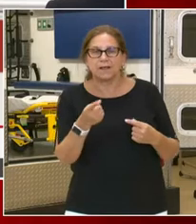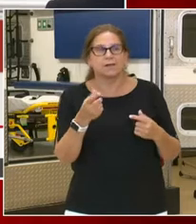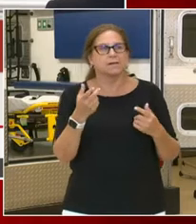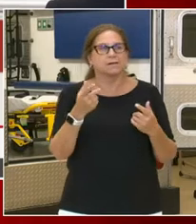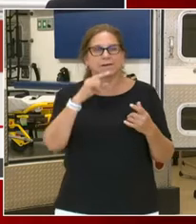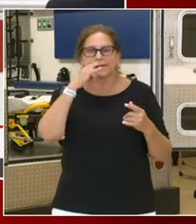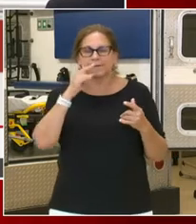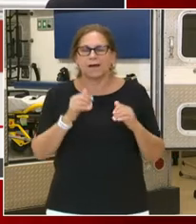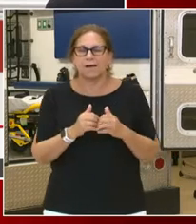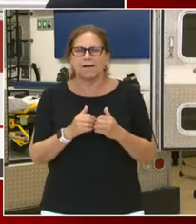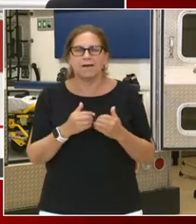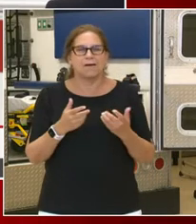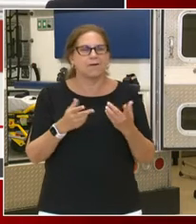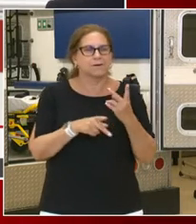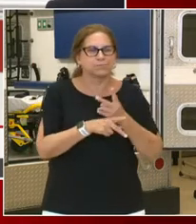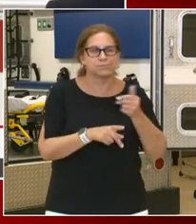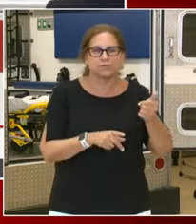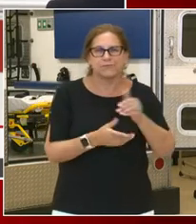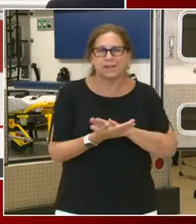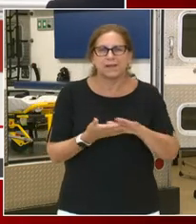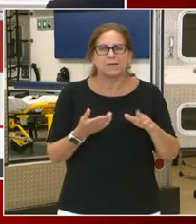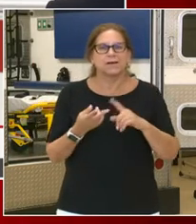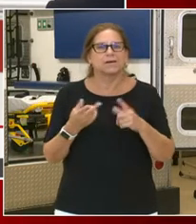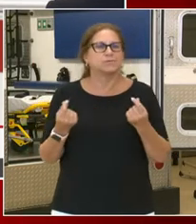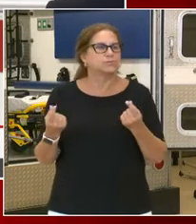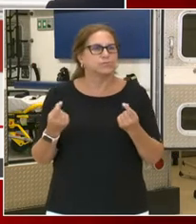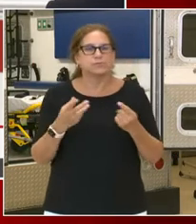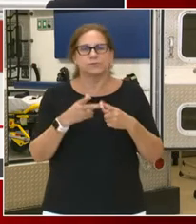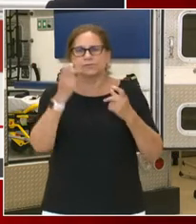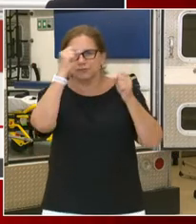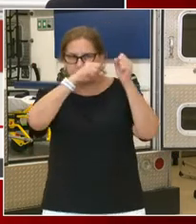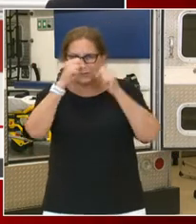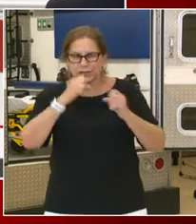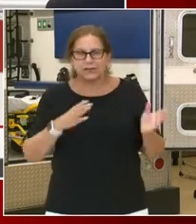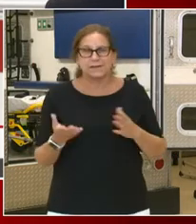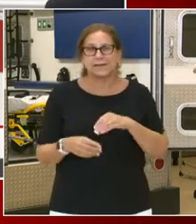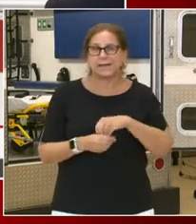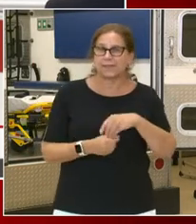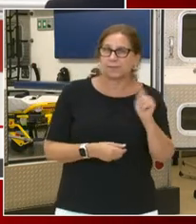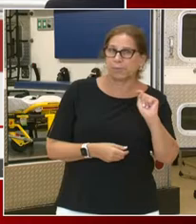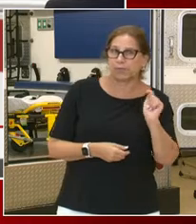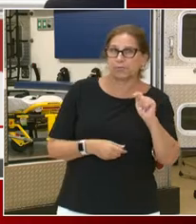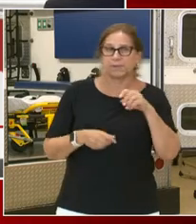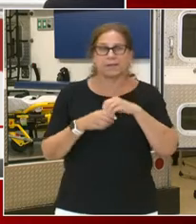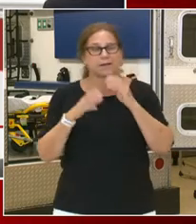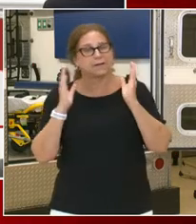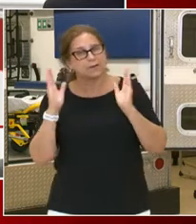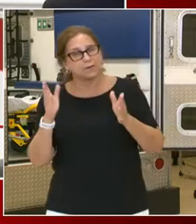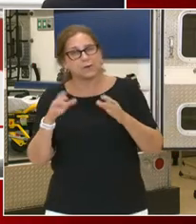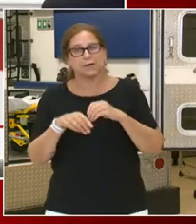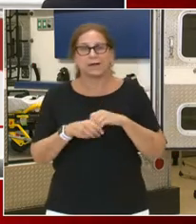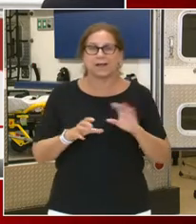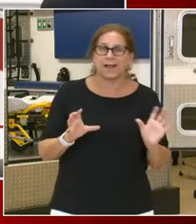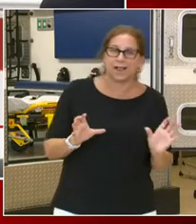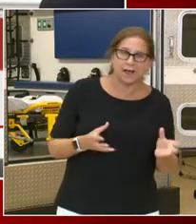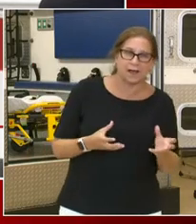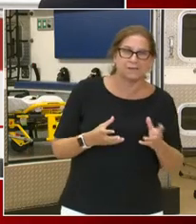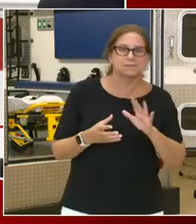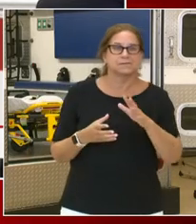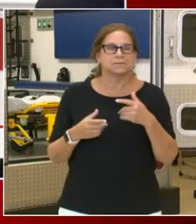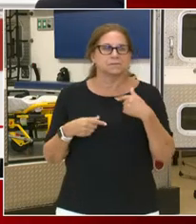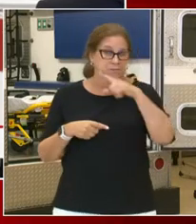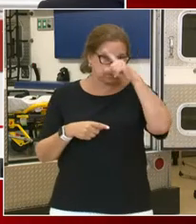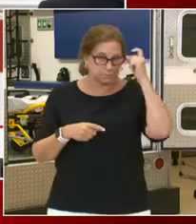utilized a number of cleaning strategies as well to ensure that our environments are safe. So we'll spend a lot of our summer